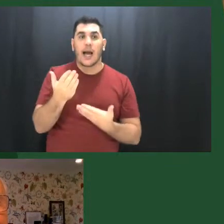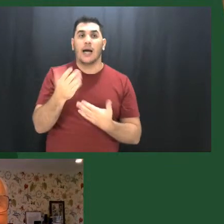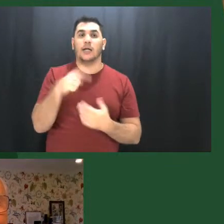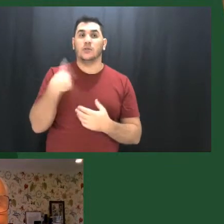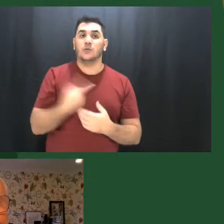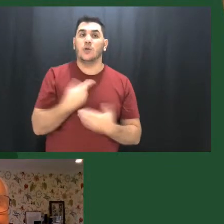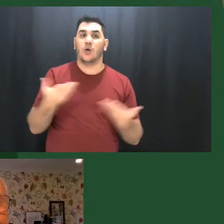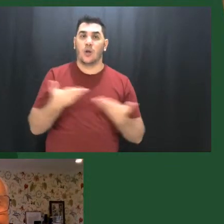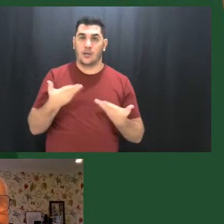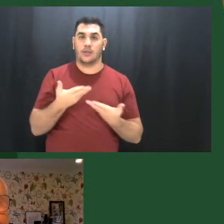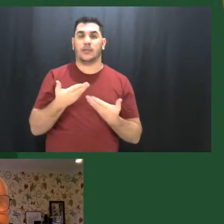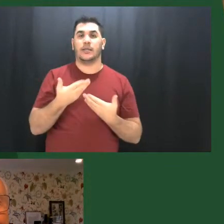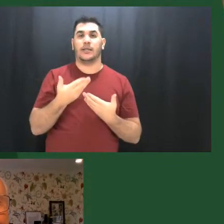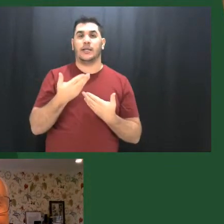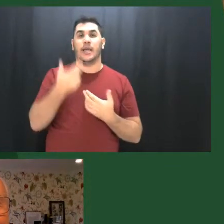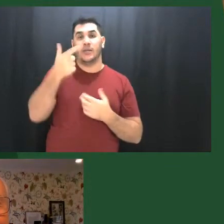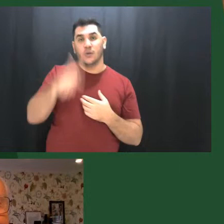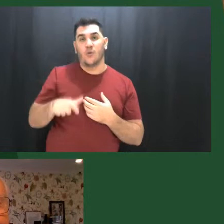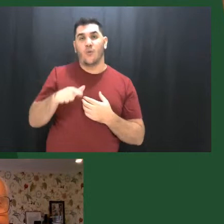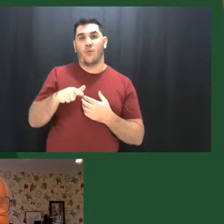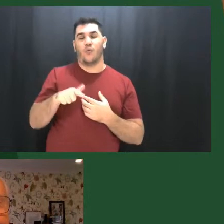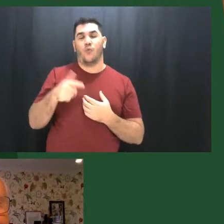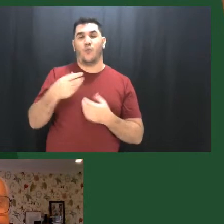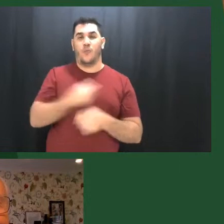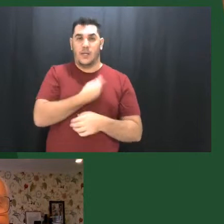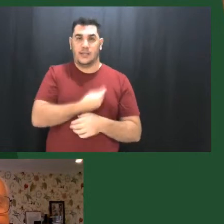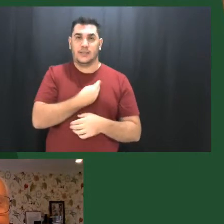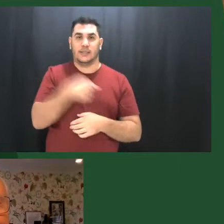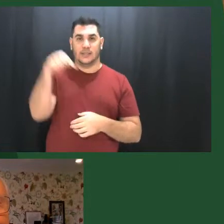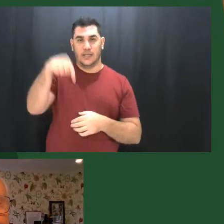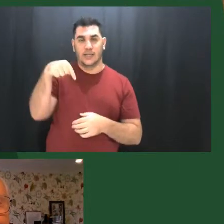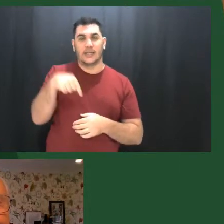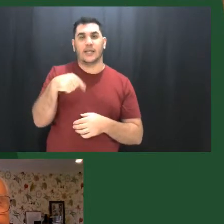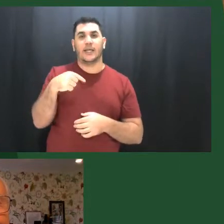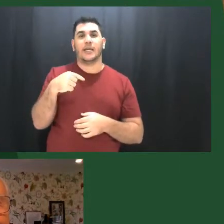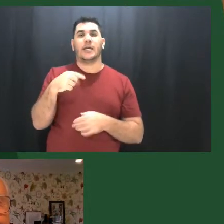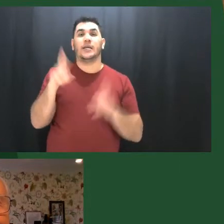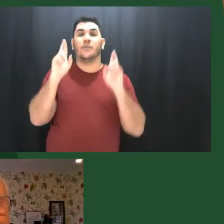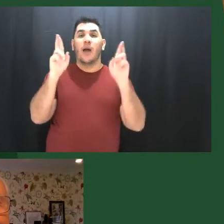opportunities. So we're gonna finish here.